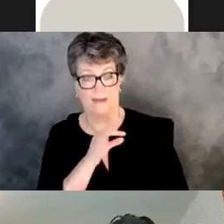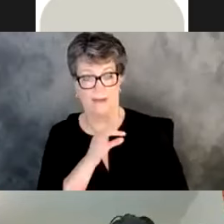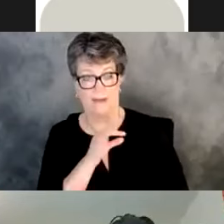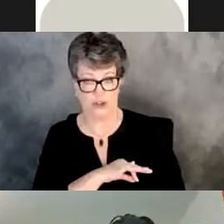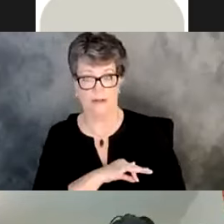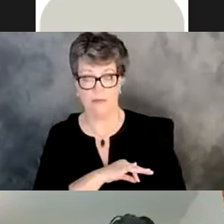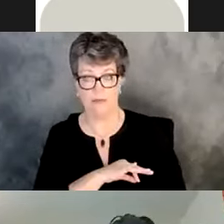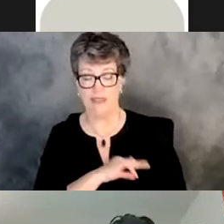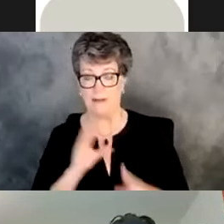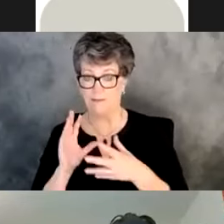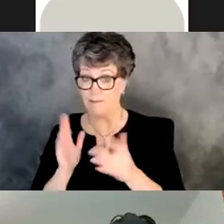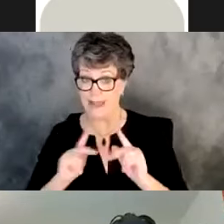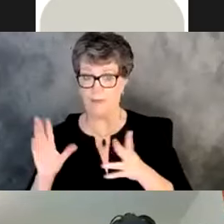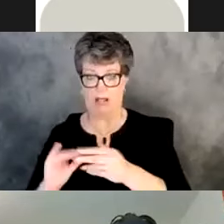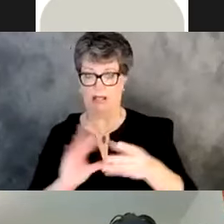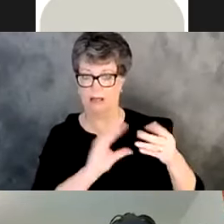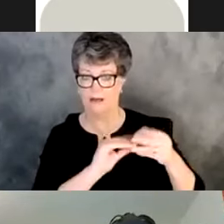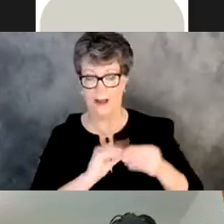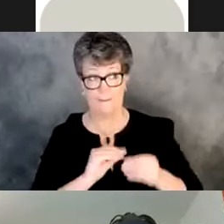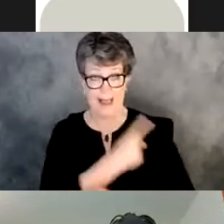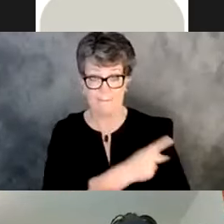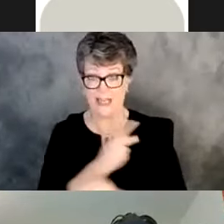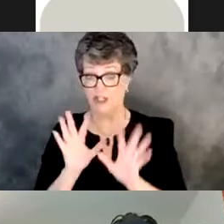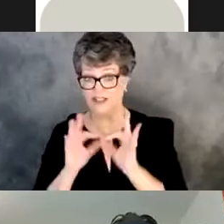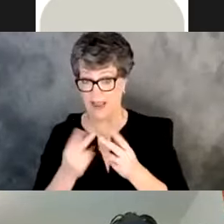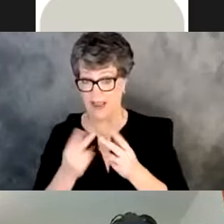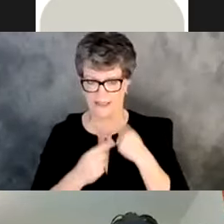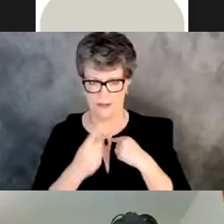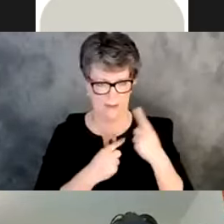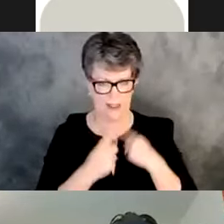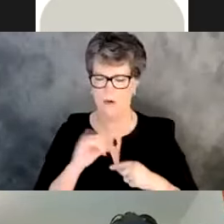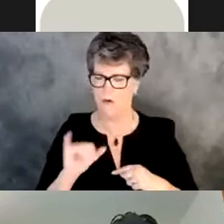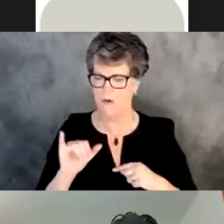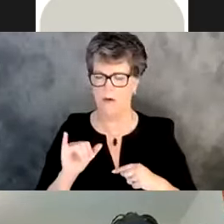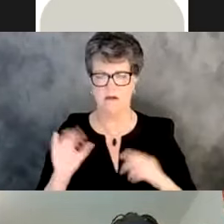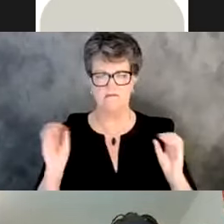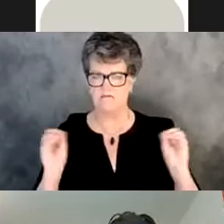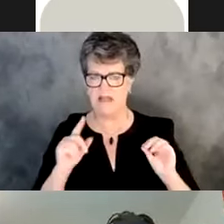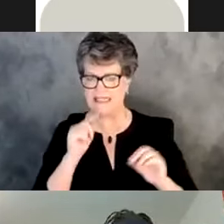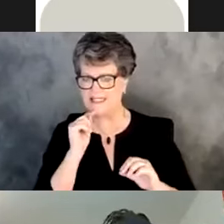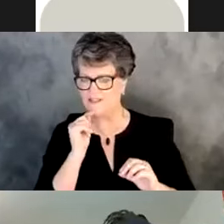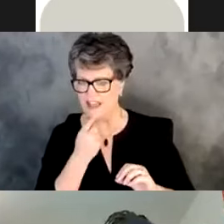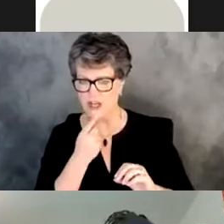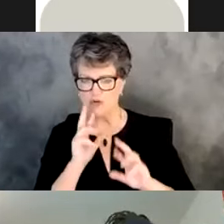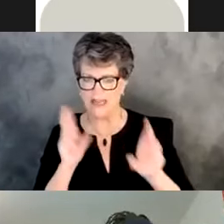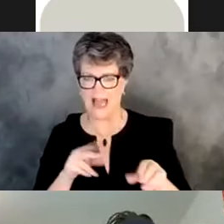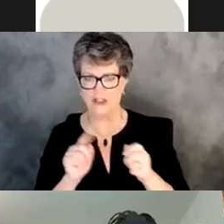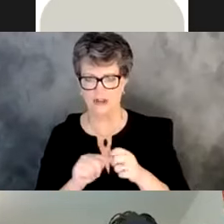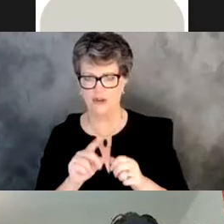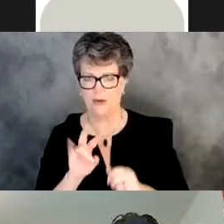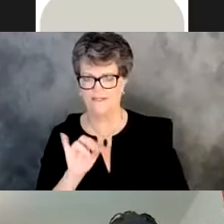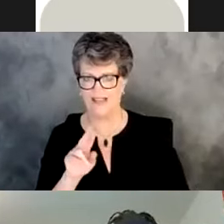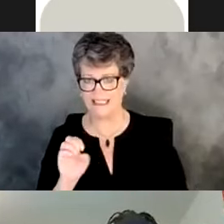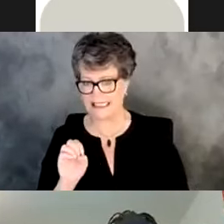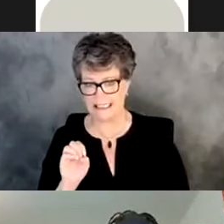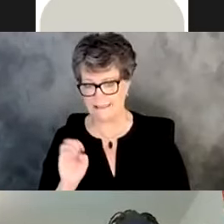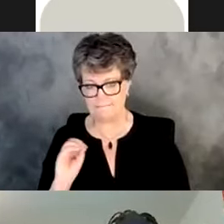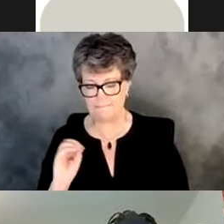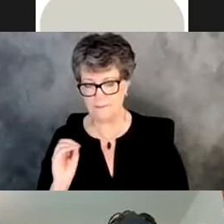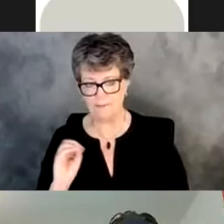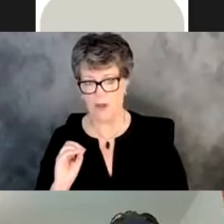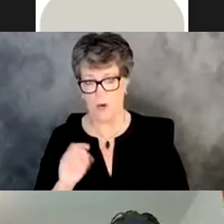anecdotal, kind of going with my own patients, my own family. I've yet to have anyone have severe reactions to the vaccine or severe